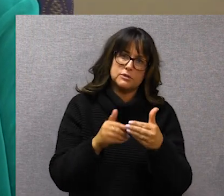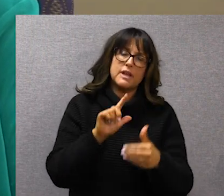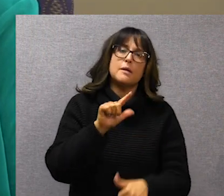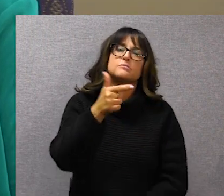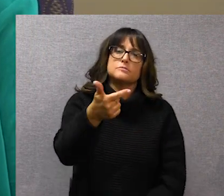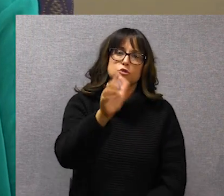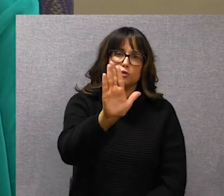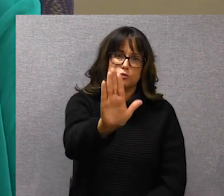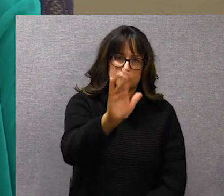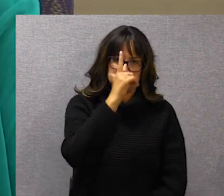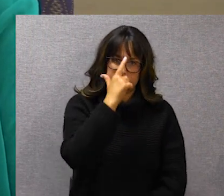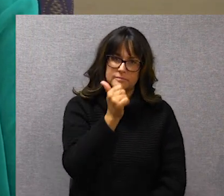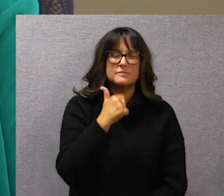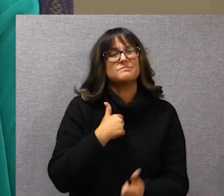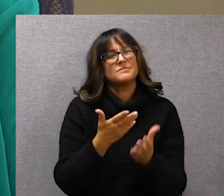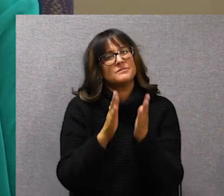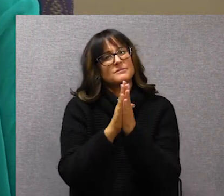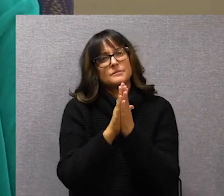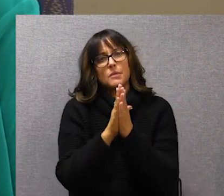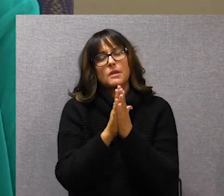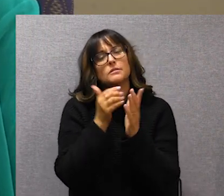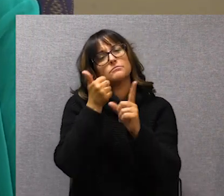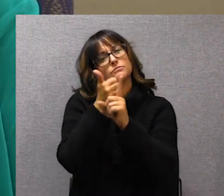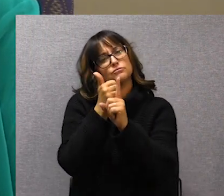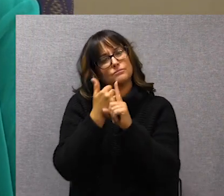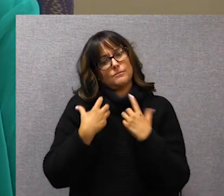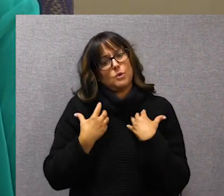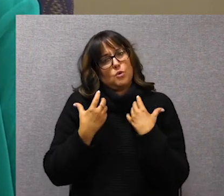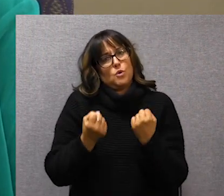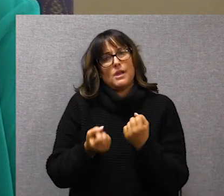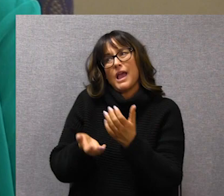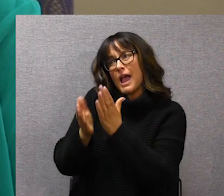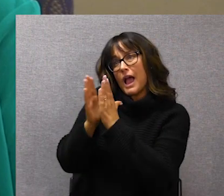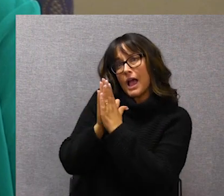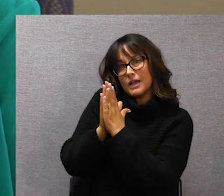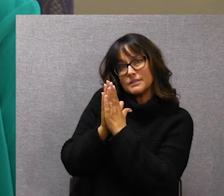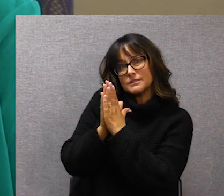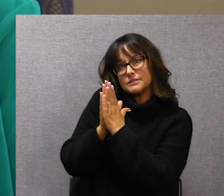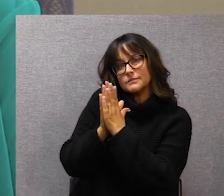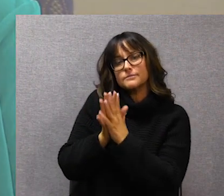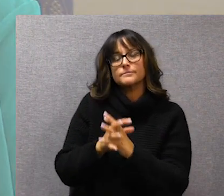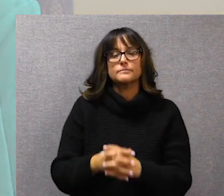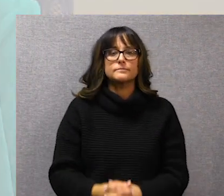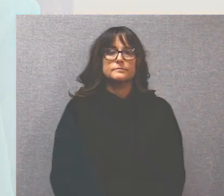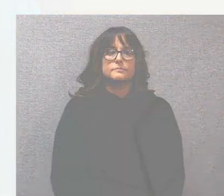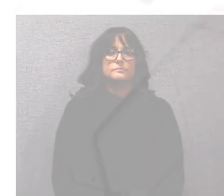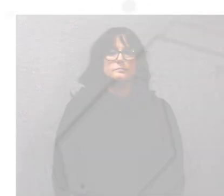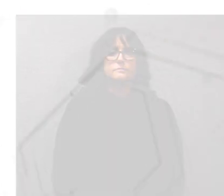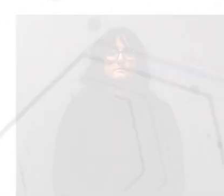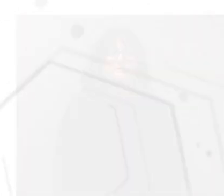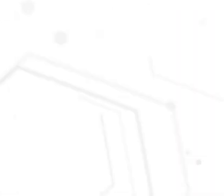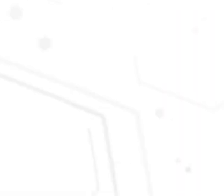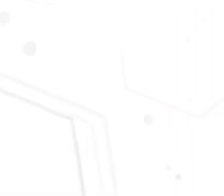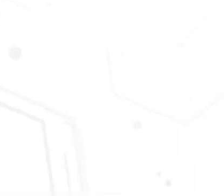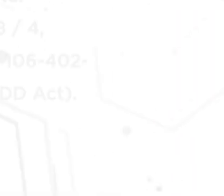first step. And I would ask that you just have the courage to ask someone.